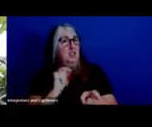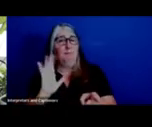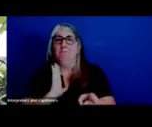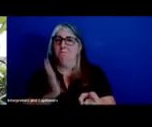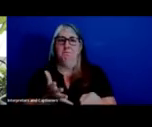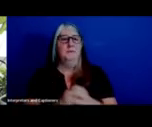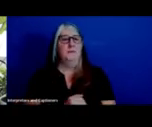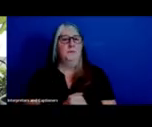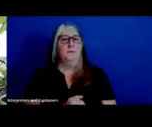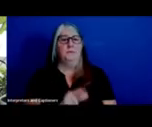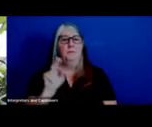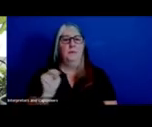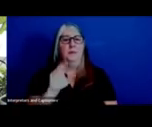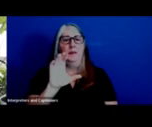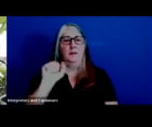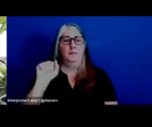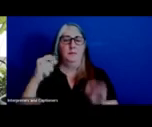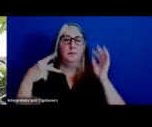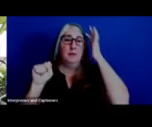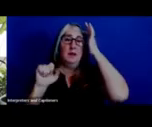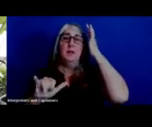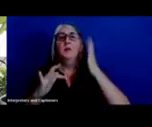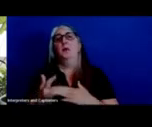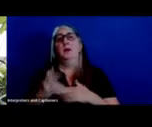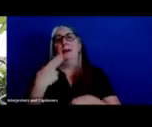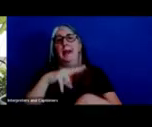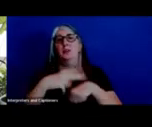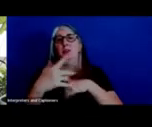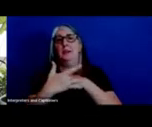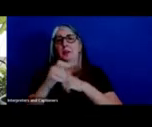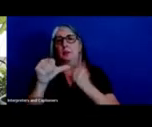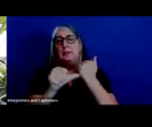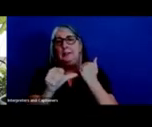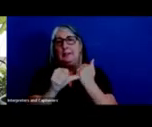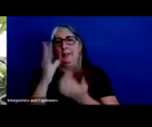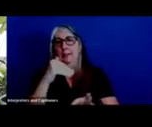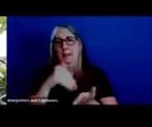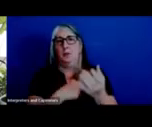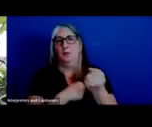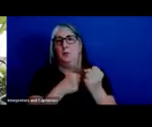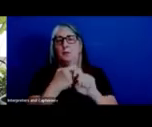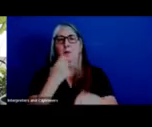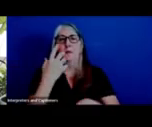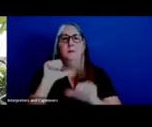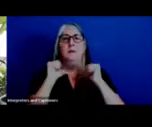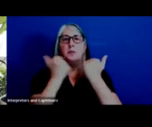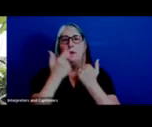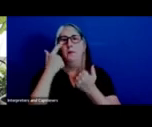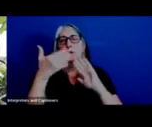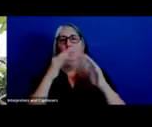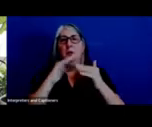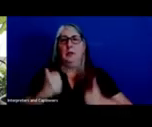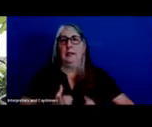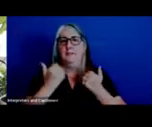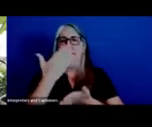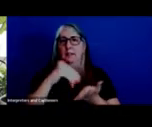NCAPPS is a National Technical Assistance Center. We are supported by the Administration for Community Living and the Centers for Medicare